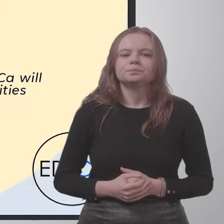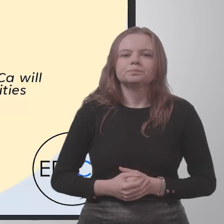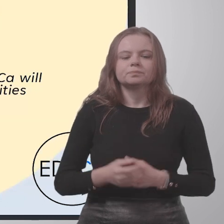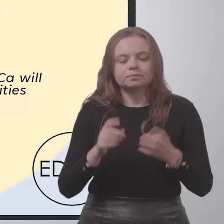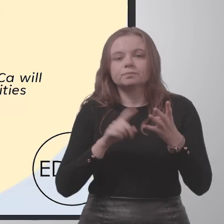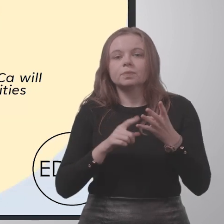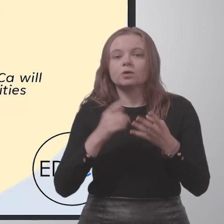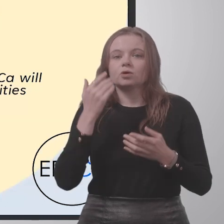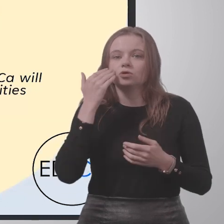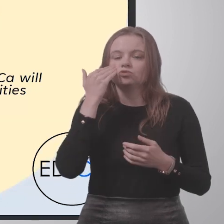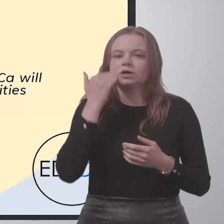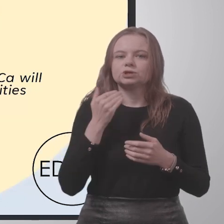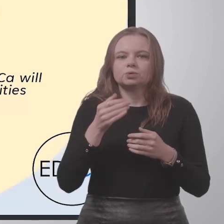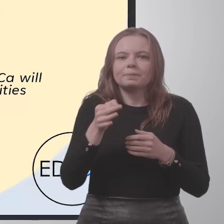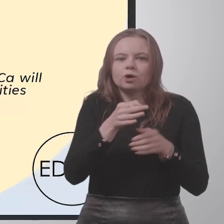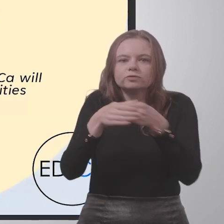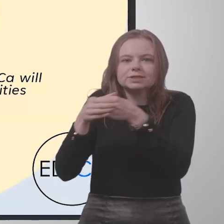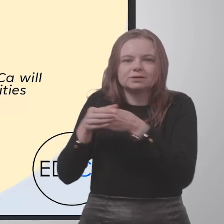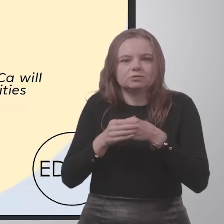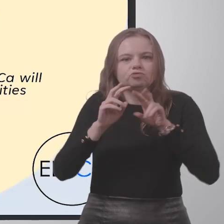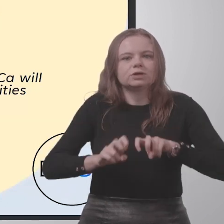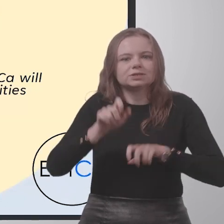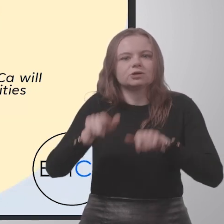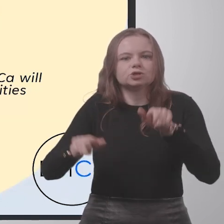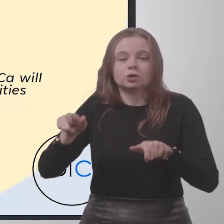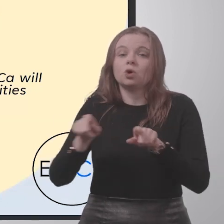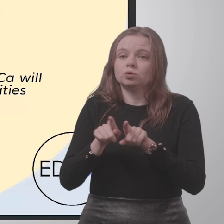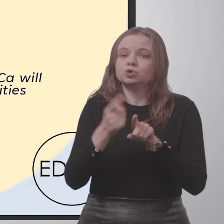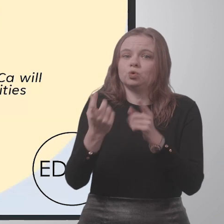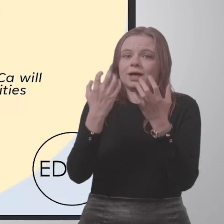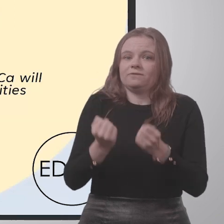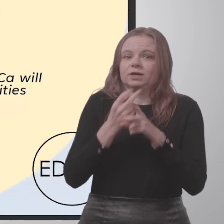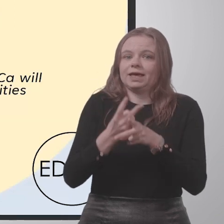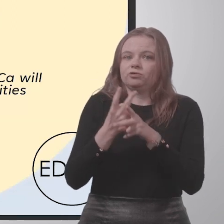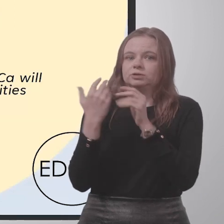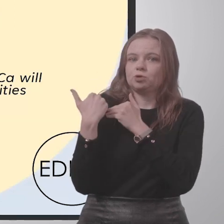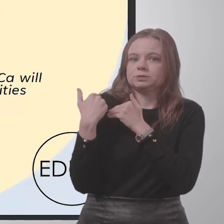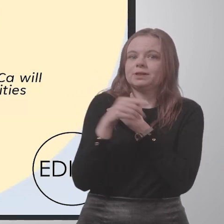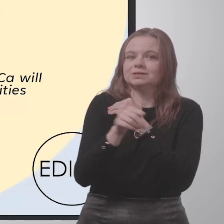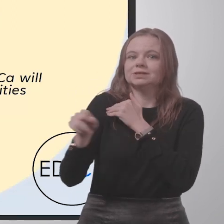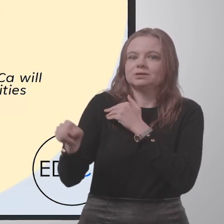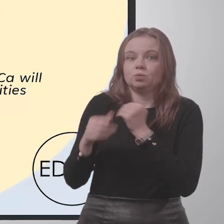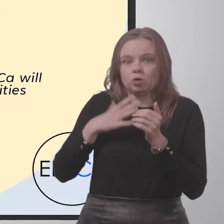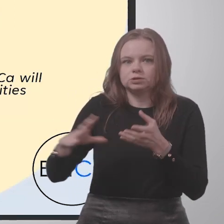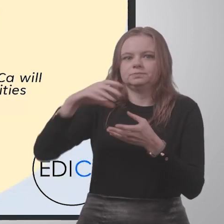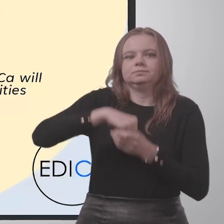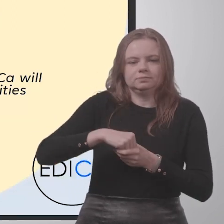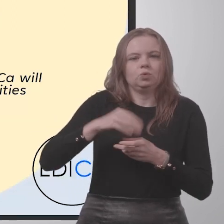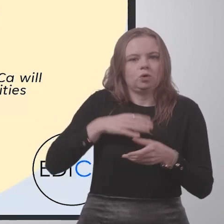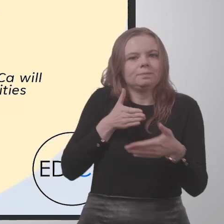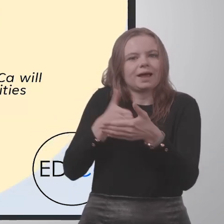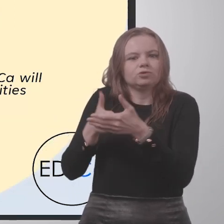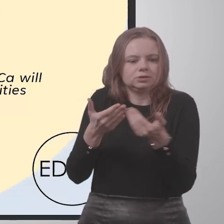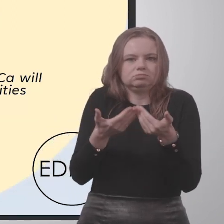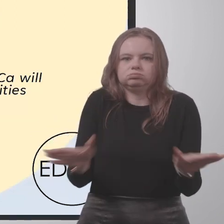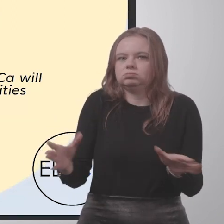LGBTQI+, and racially minoritized researchers, and individuals with caring responsibilities or researchers with caring responsibilities as well. So across